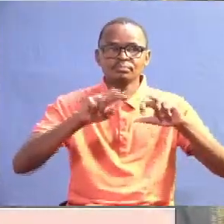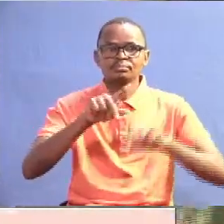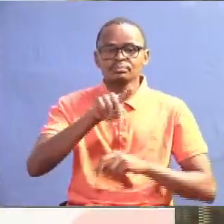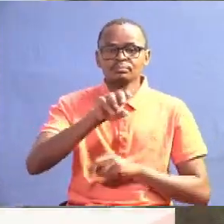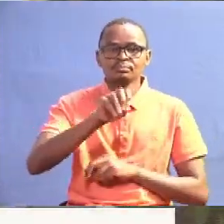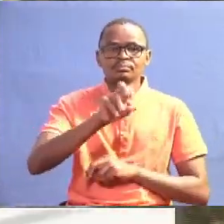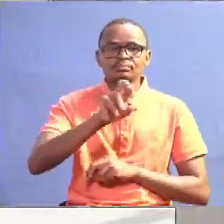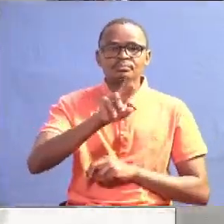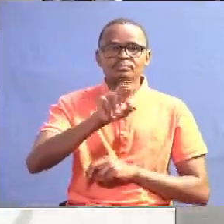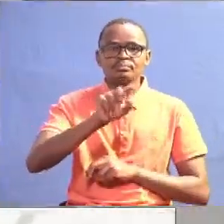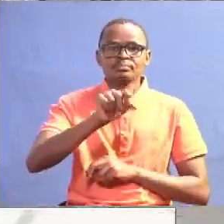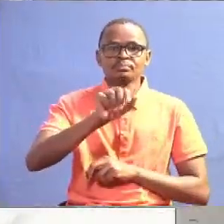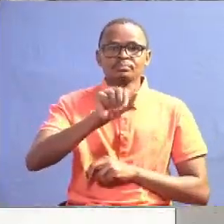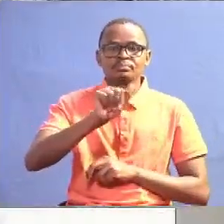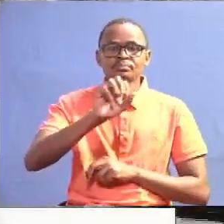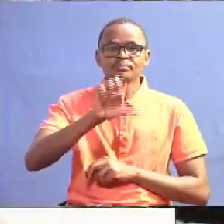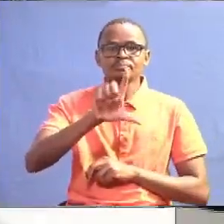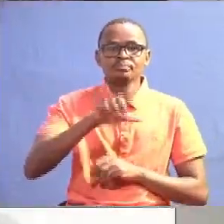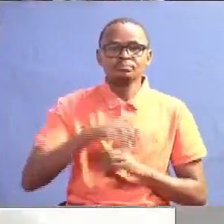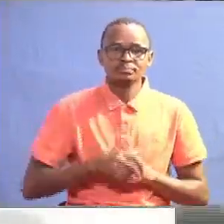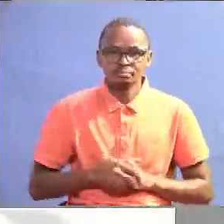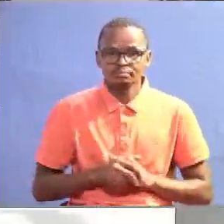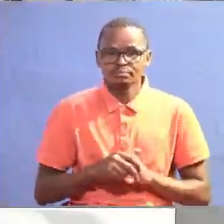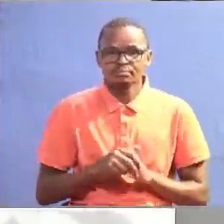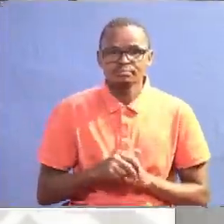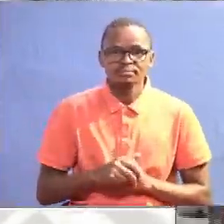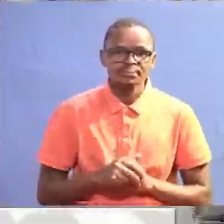Port-au-Prince, Haiti.